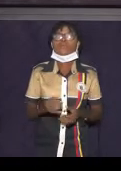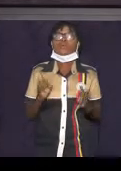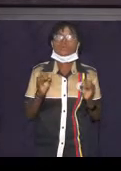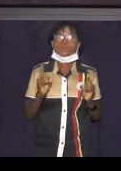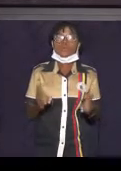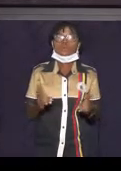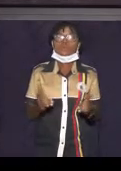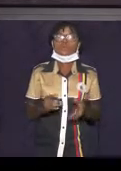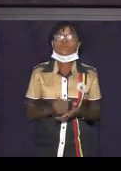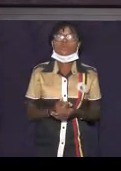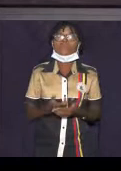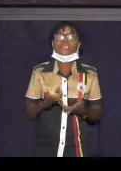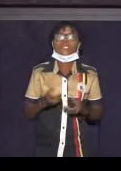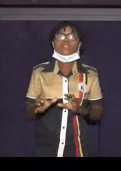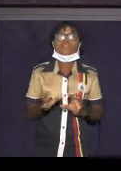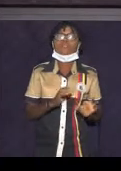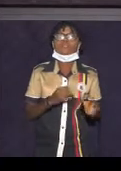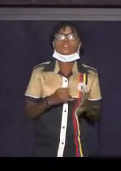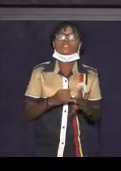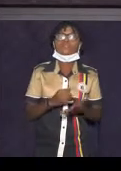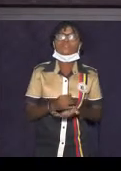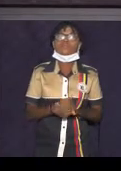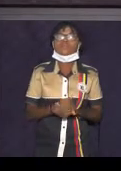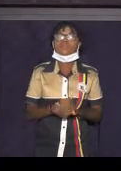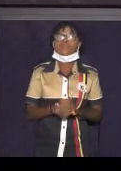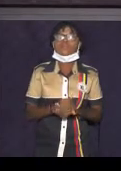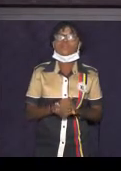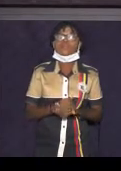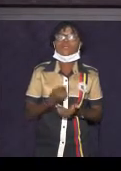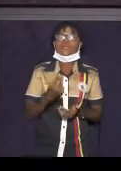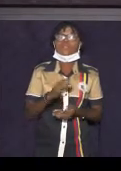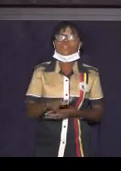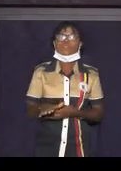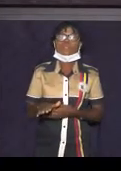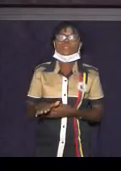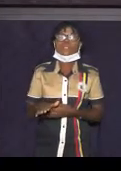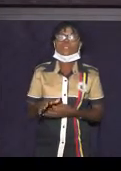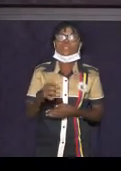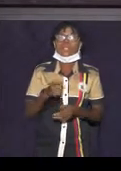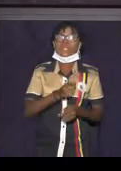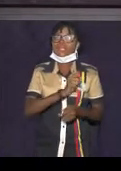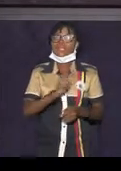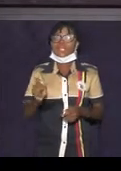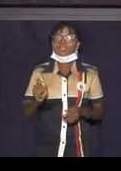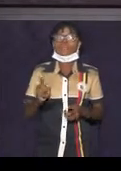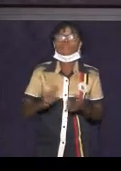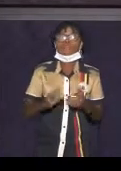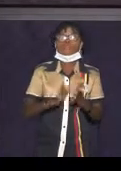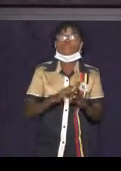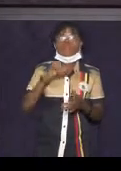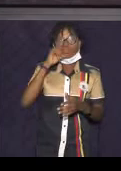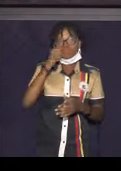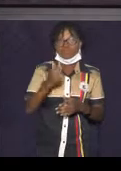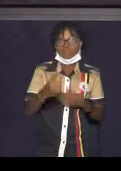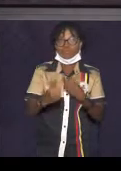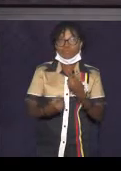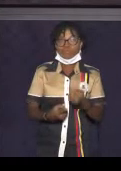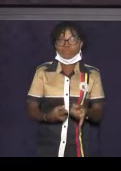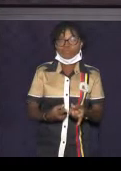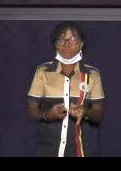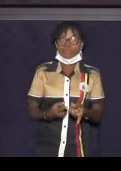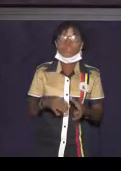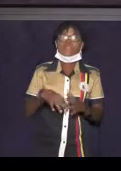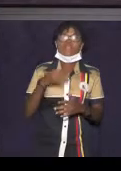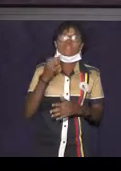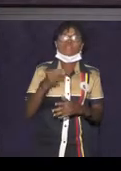Okay, let's do it. The children dash to school tomorrow. Go in the